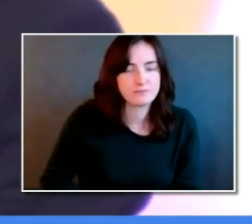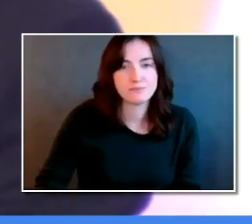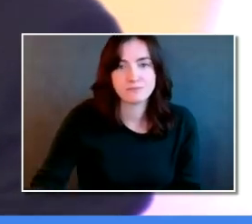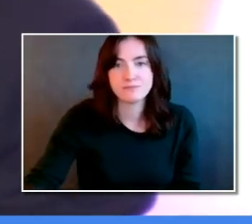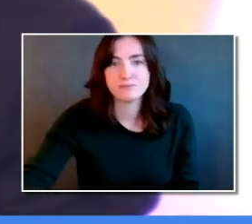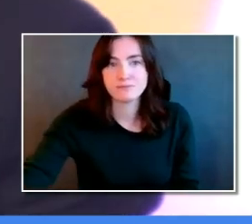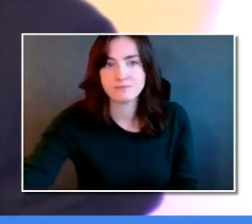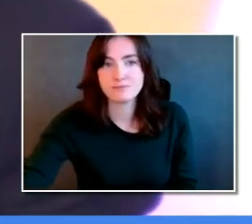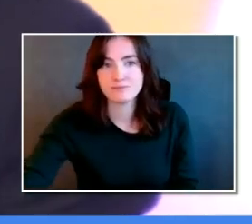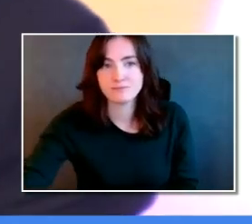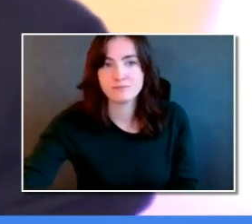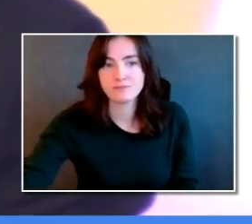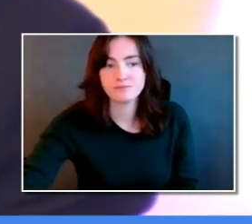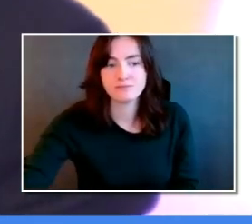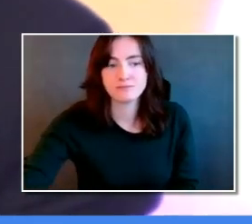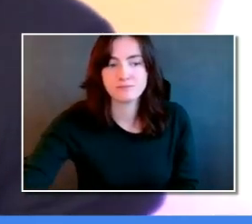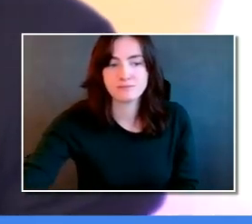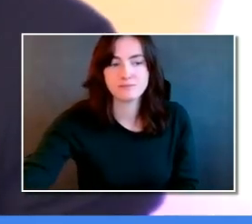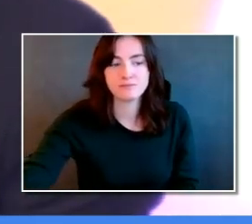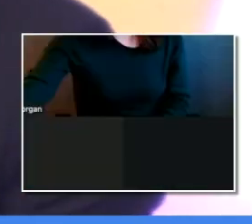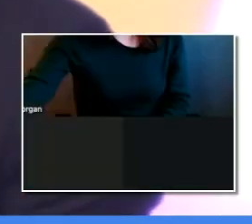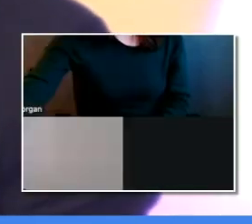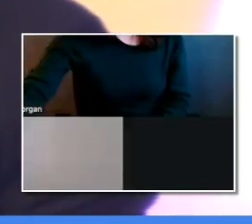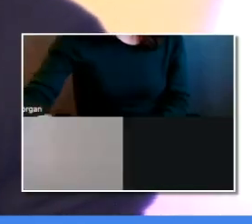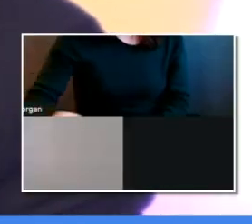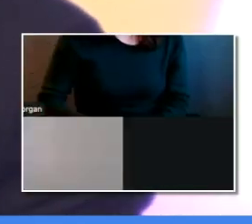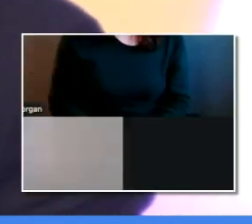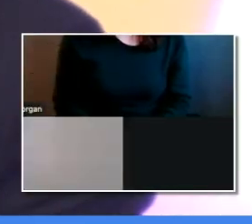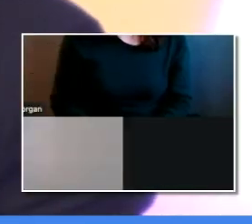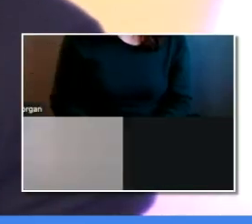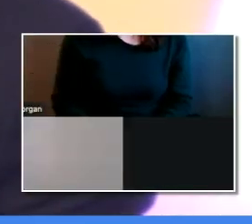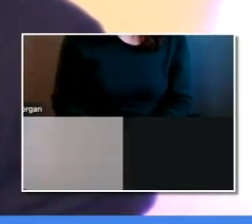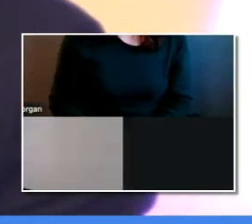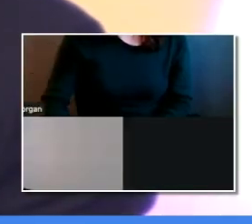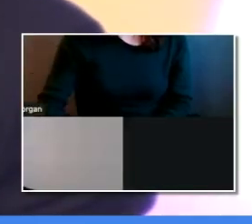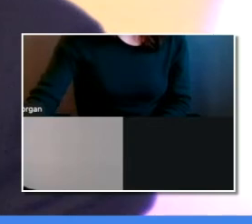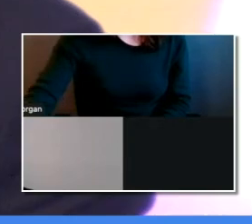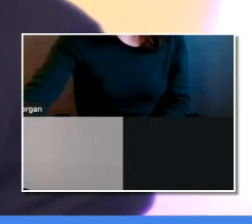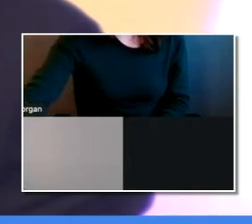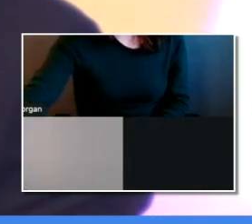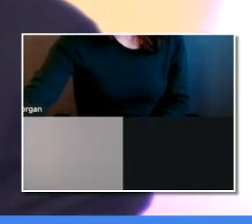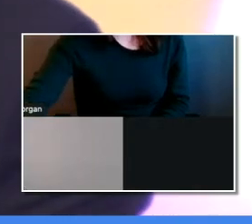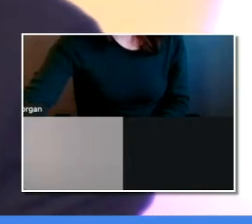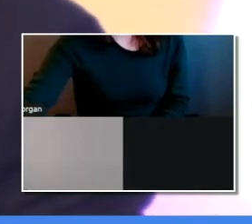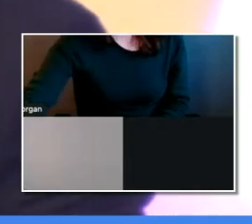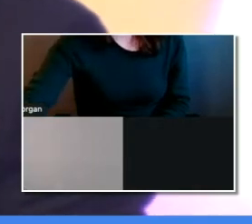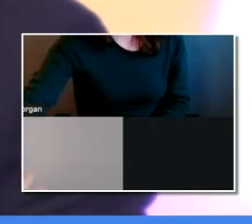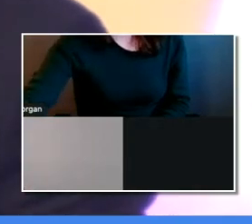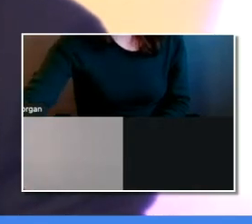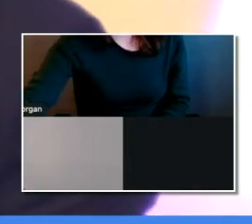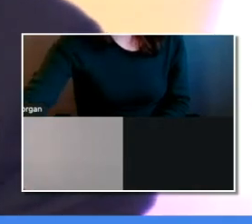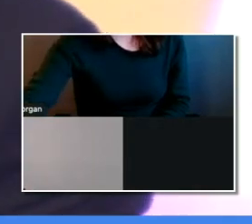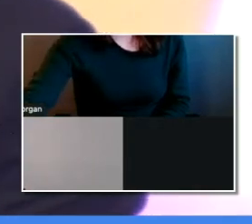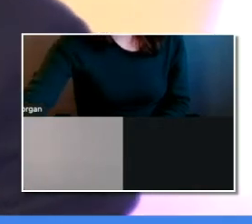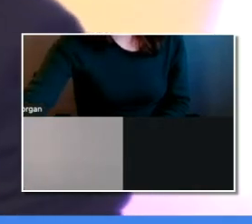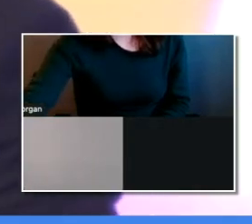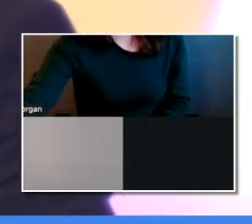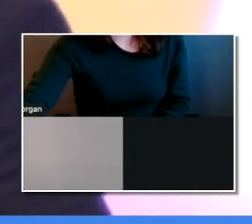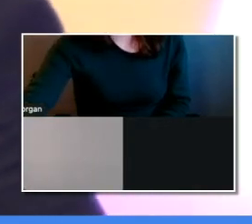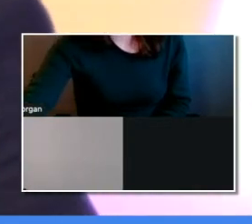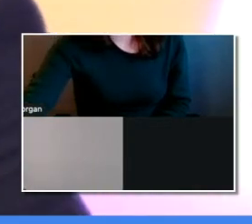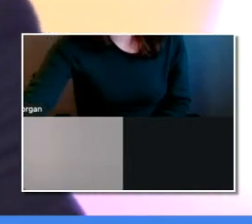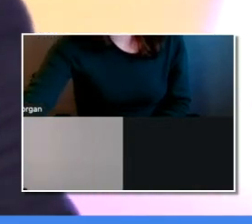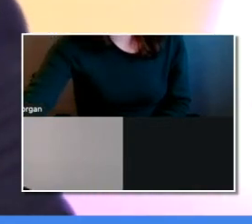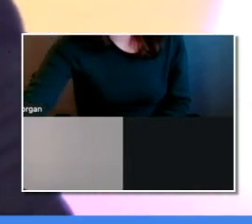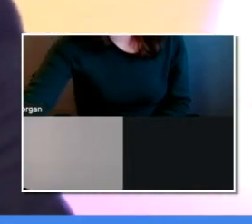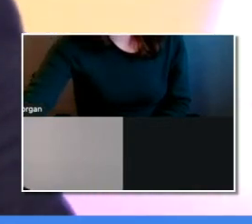And so it is especially important for me to say what I have to say today and for you all to continue the work that